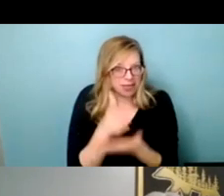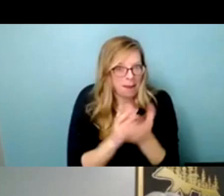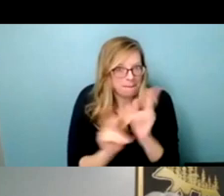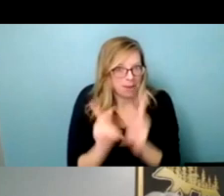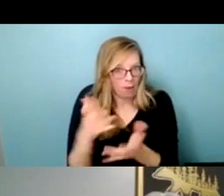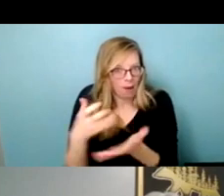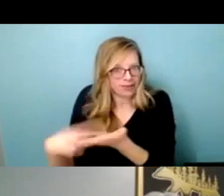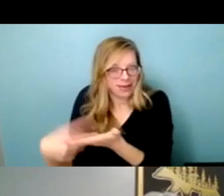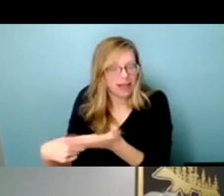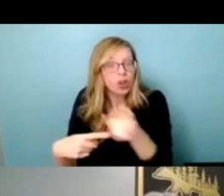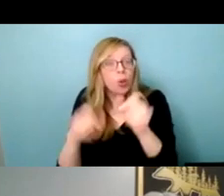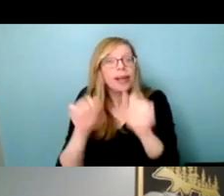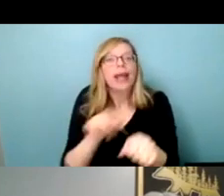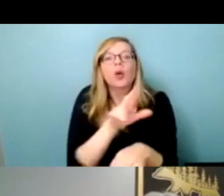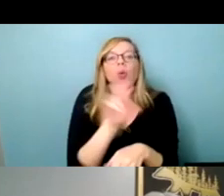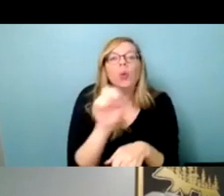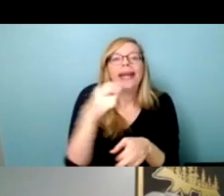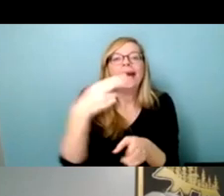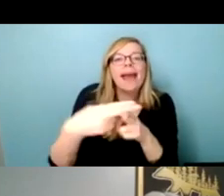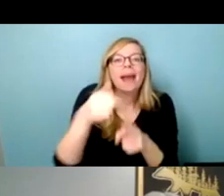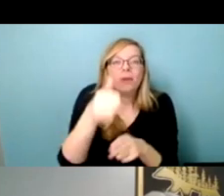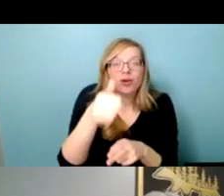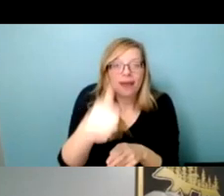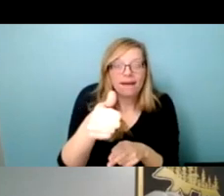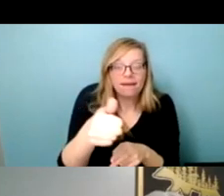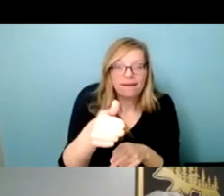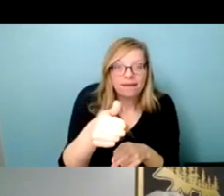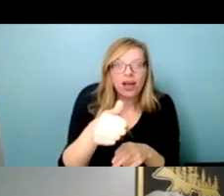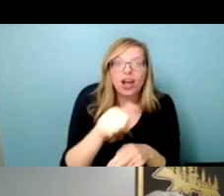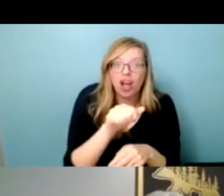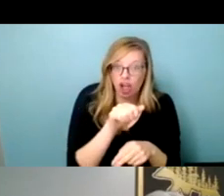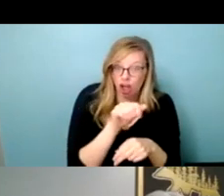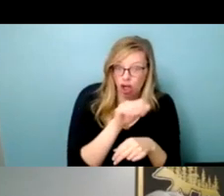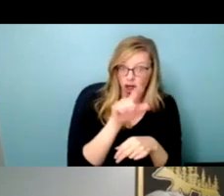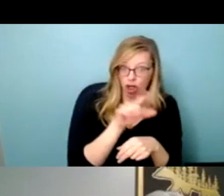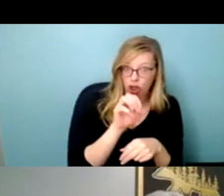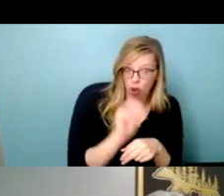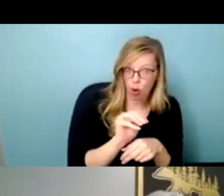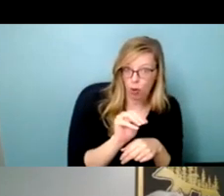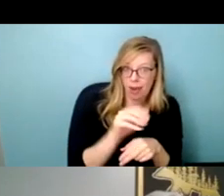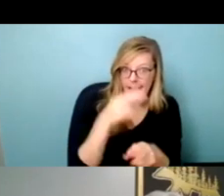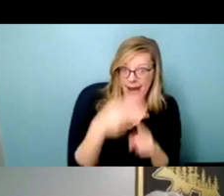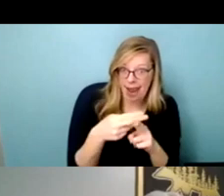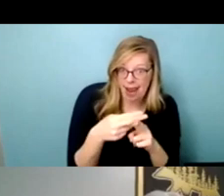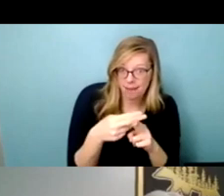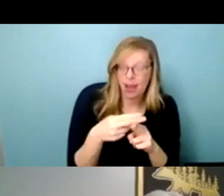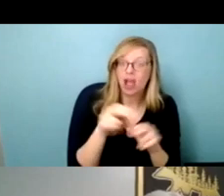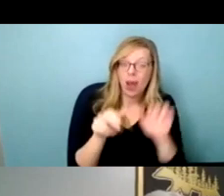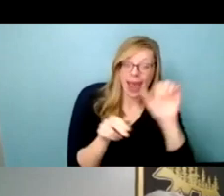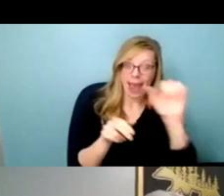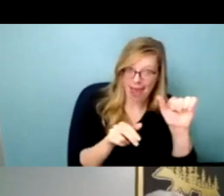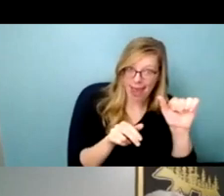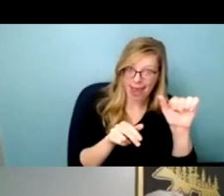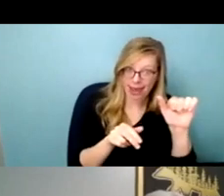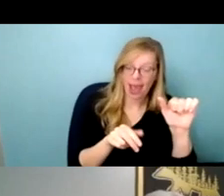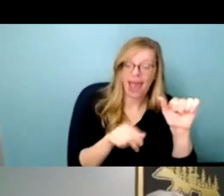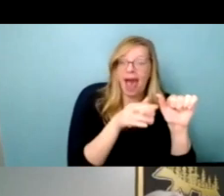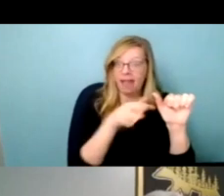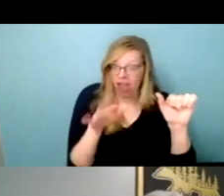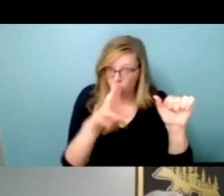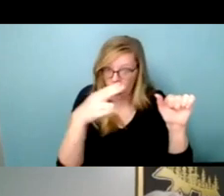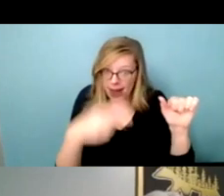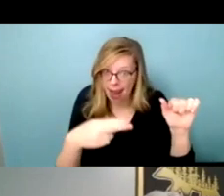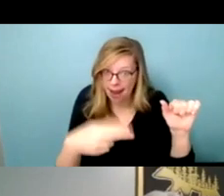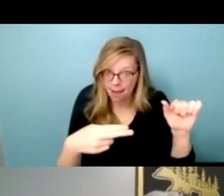just rename yourself, your Zoom name, put an A in front of your name, which will throw you up to the top of our list and make it clear for